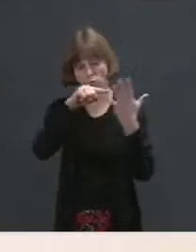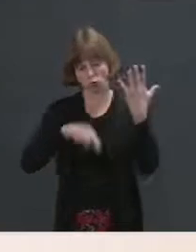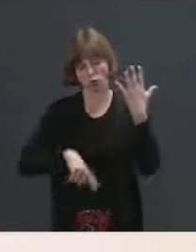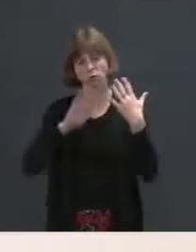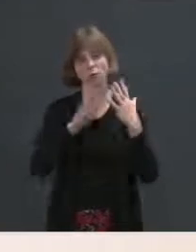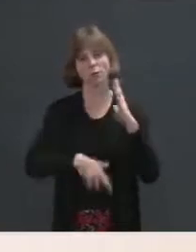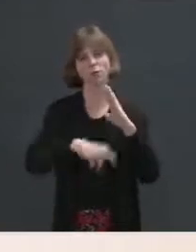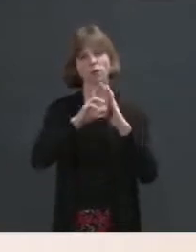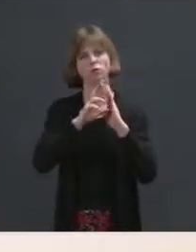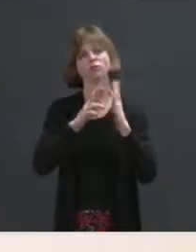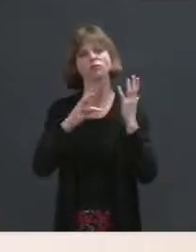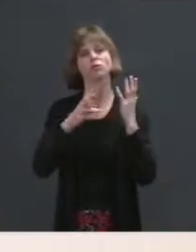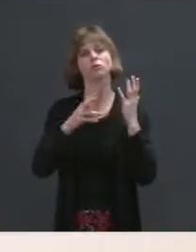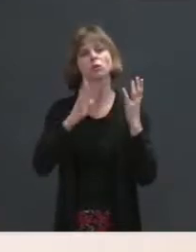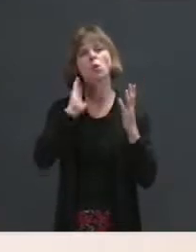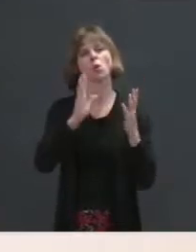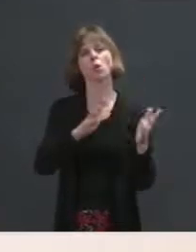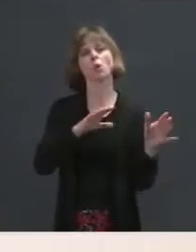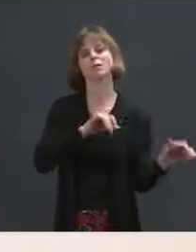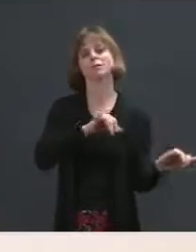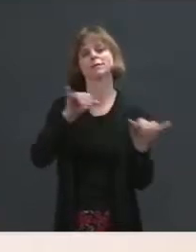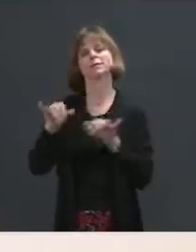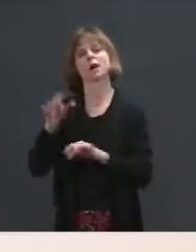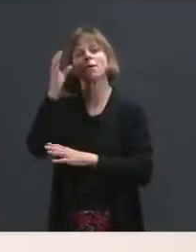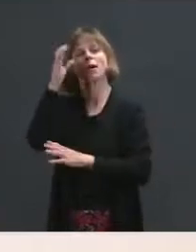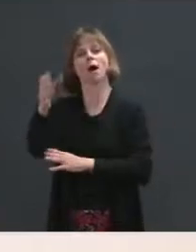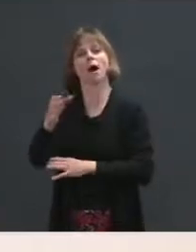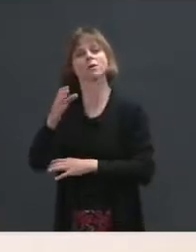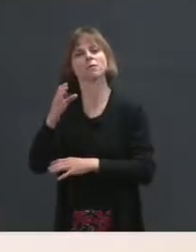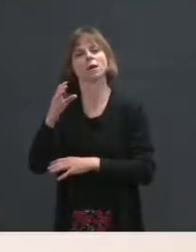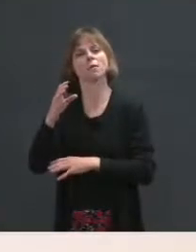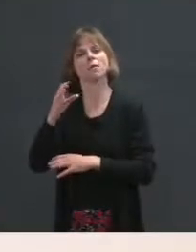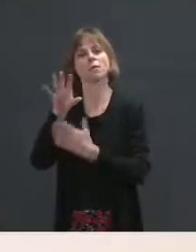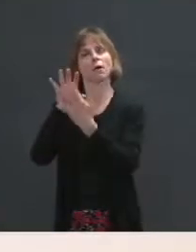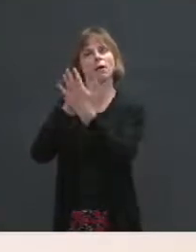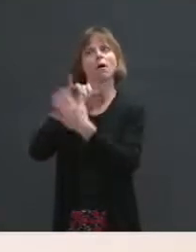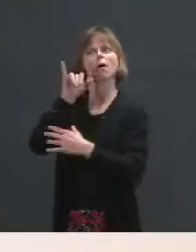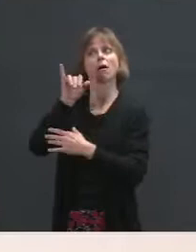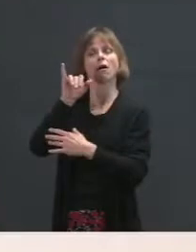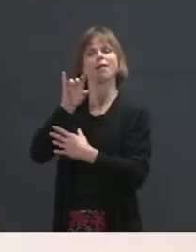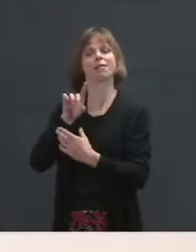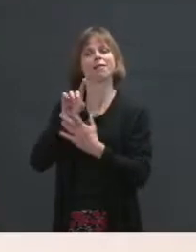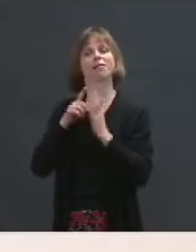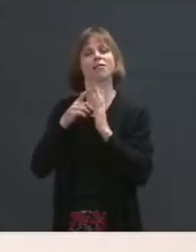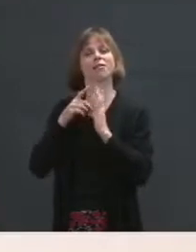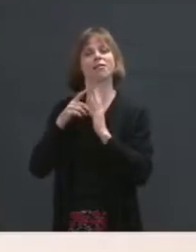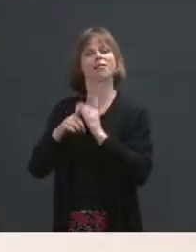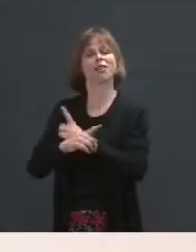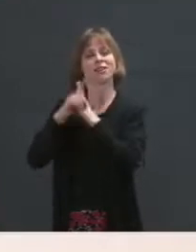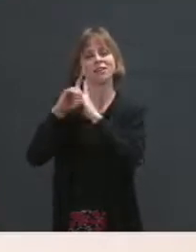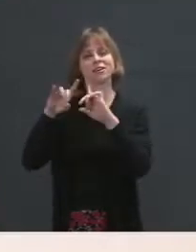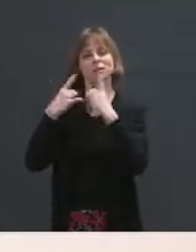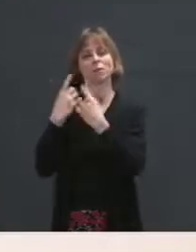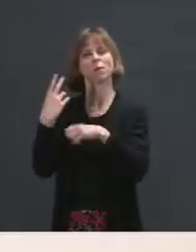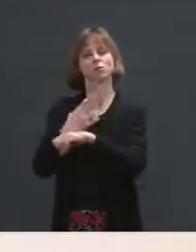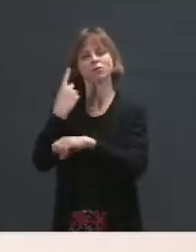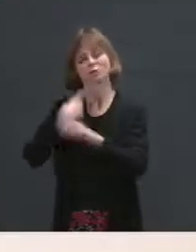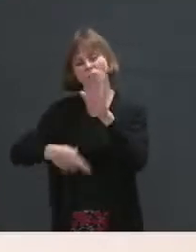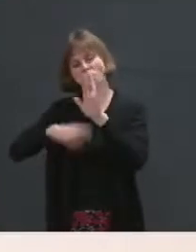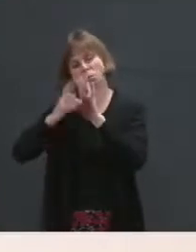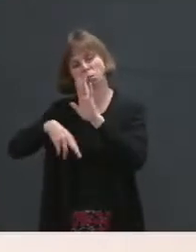modeled after the process that the Defense Department uses to regularly evaluate and strengthen America's defense